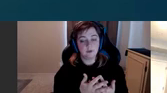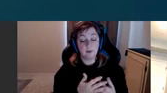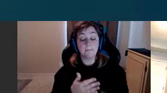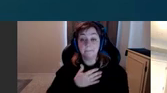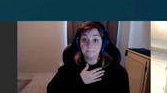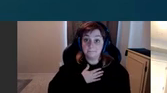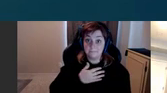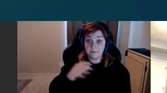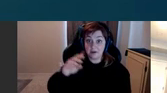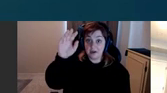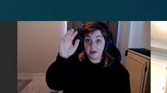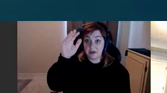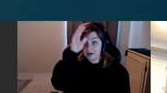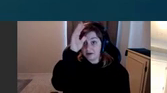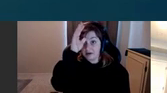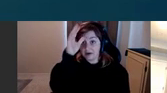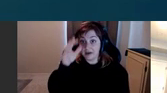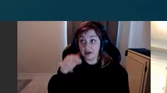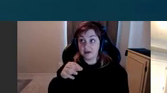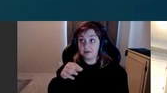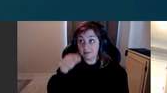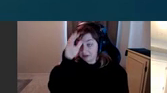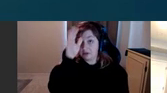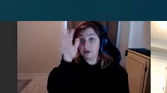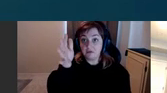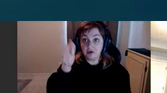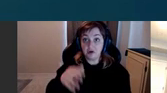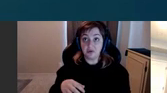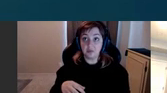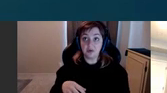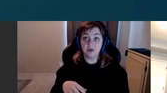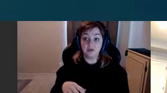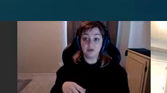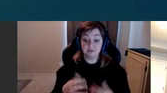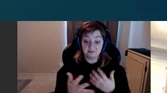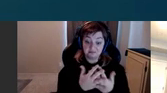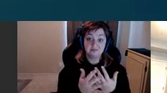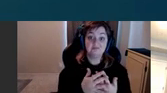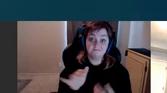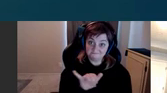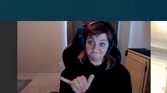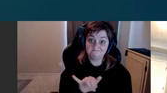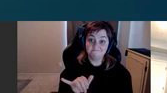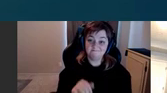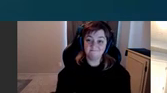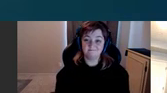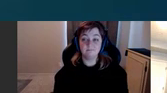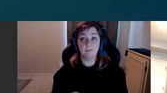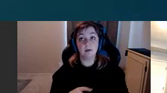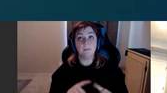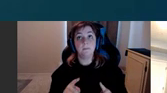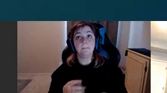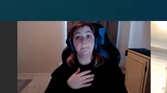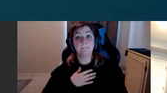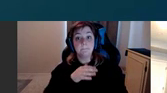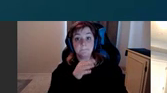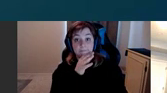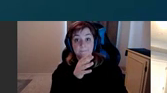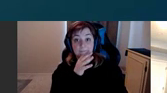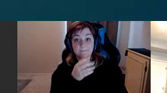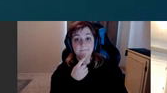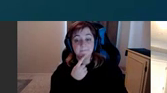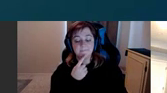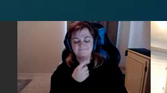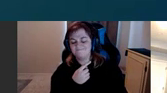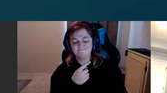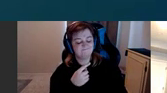was also a general, also put into prison by the communist regime. But my mom eventually said, it's too dangerous